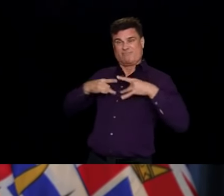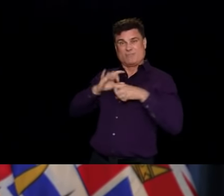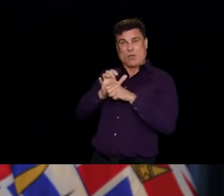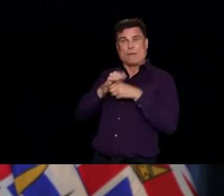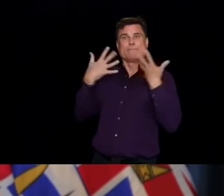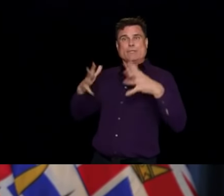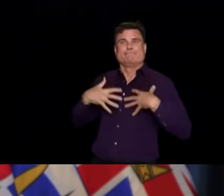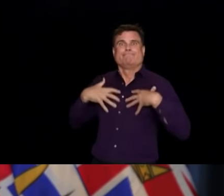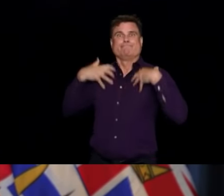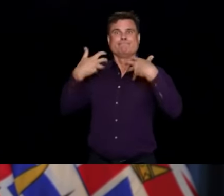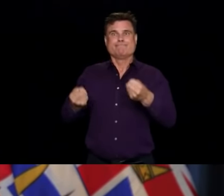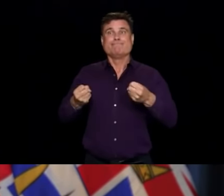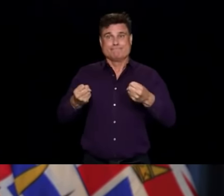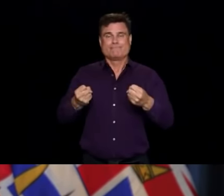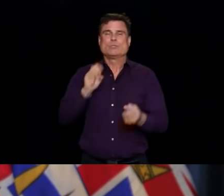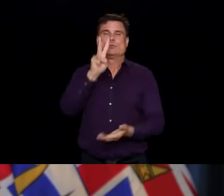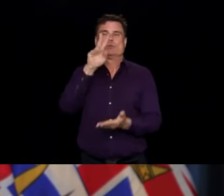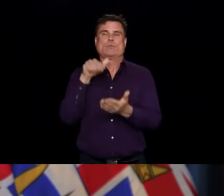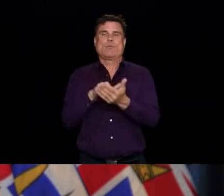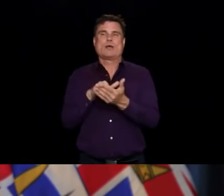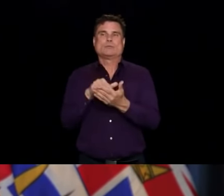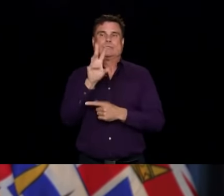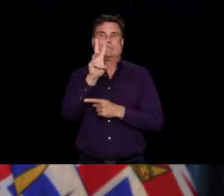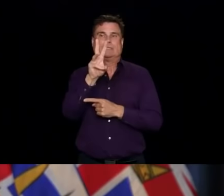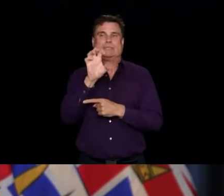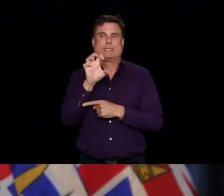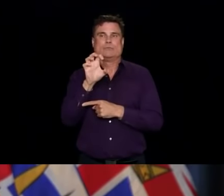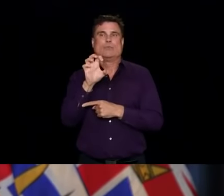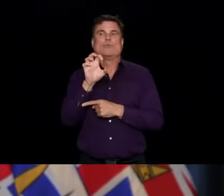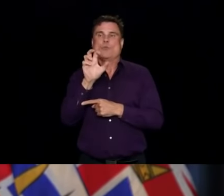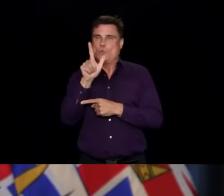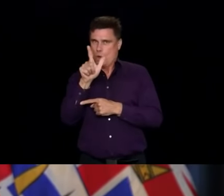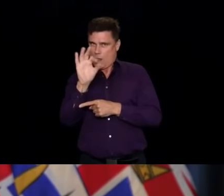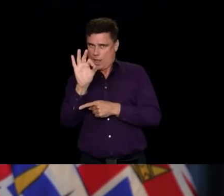As you know, over this past weekend, things have been